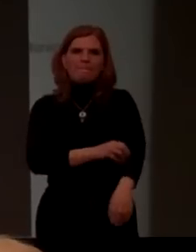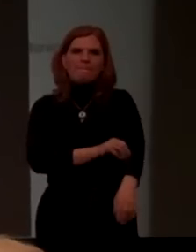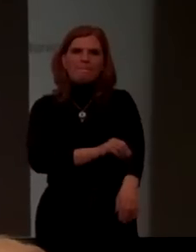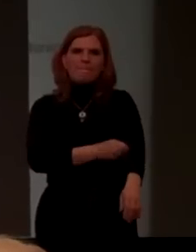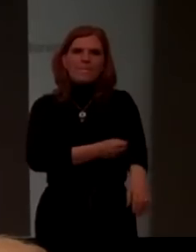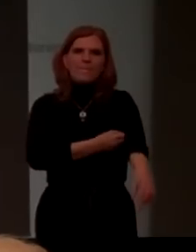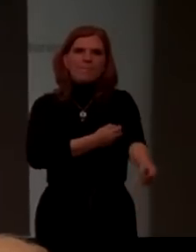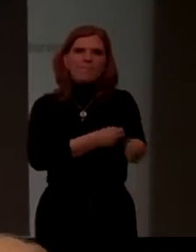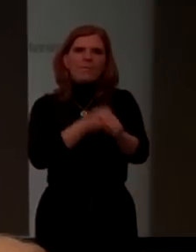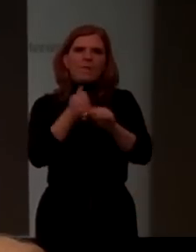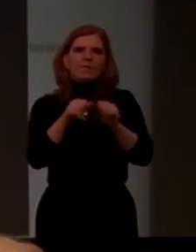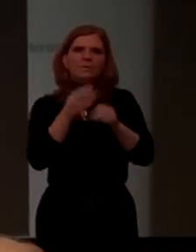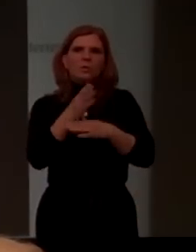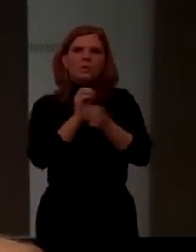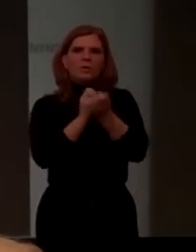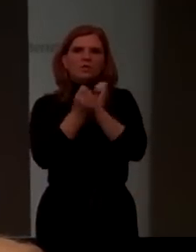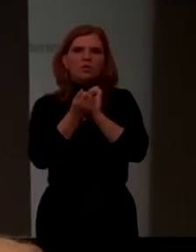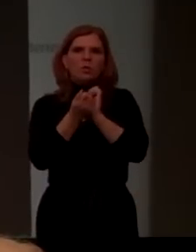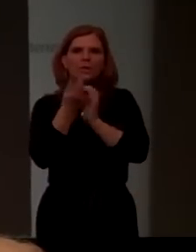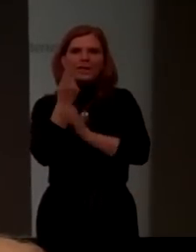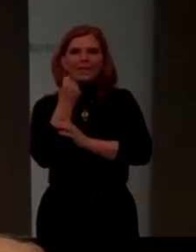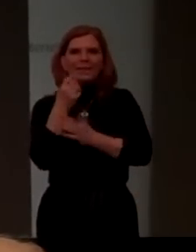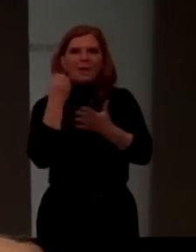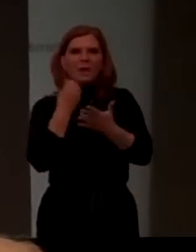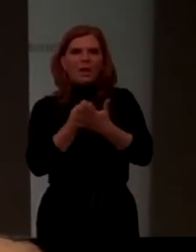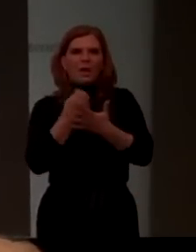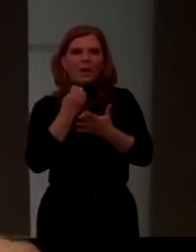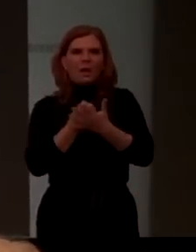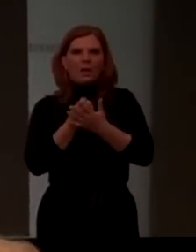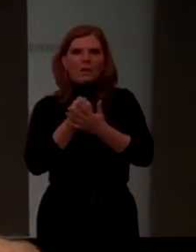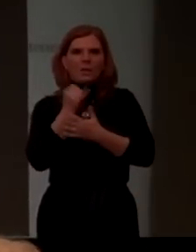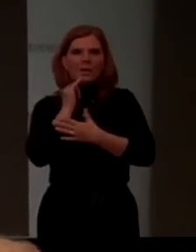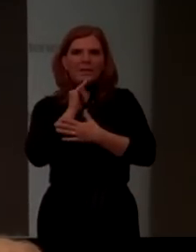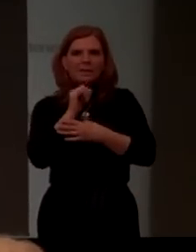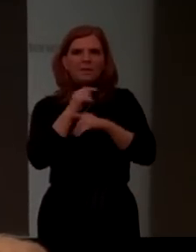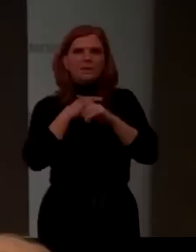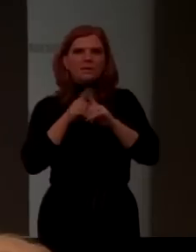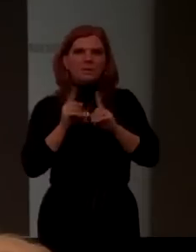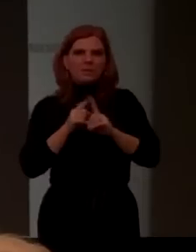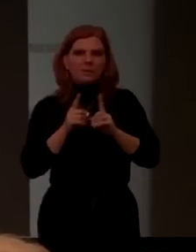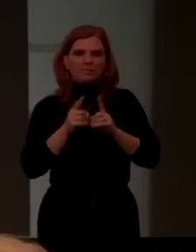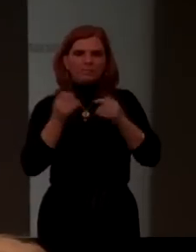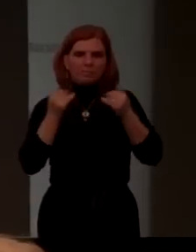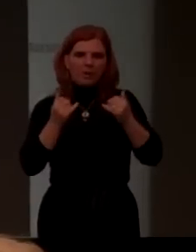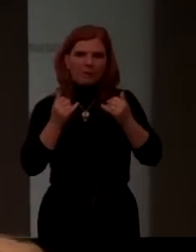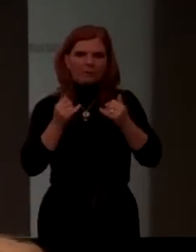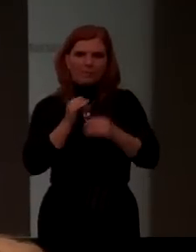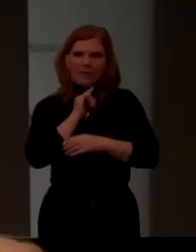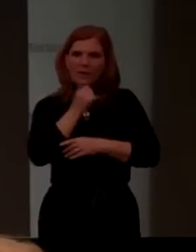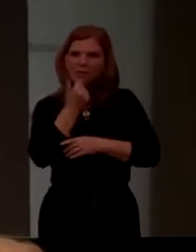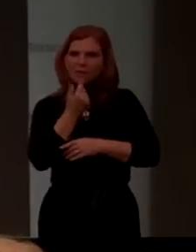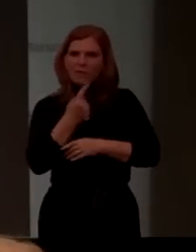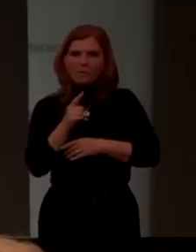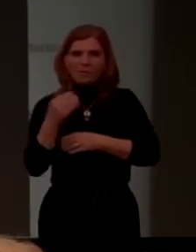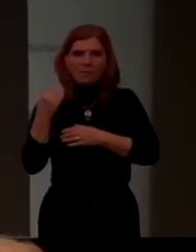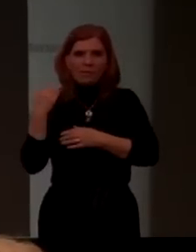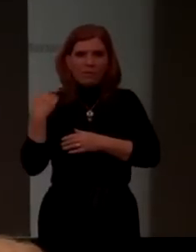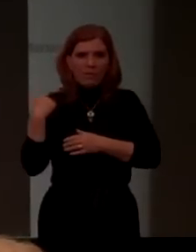So things change. The economy is vastly different. Now, is there anybody at